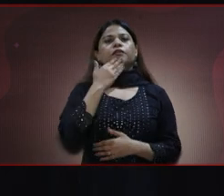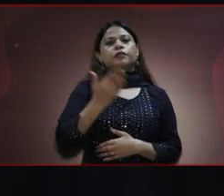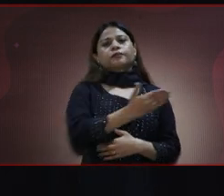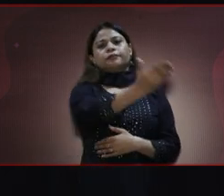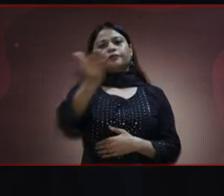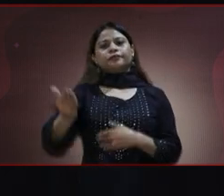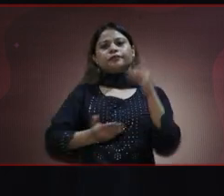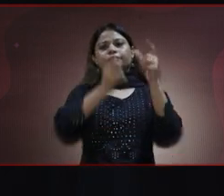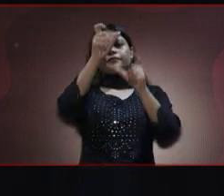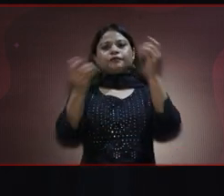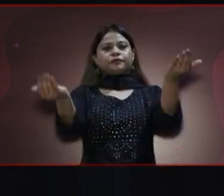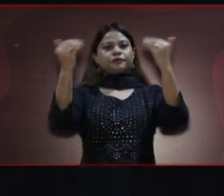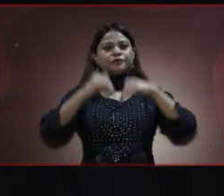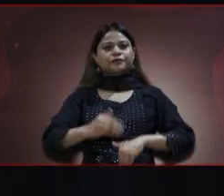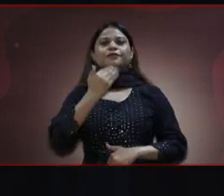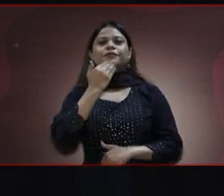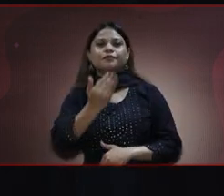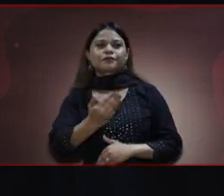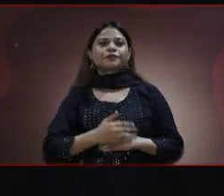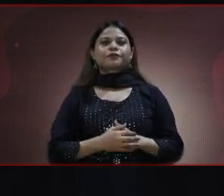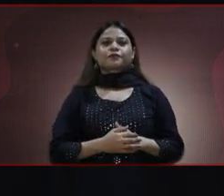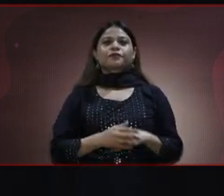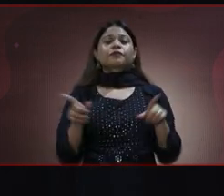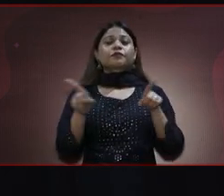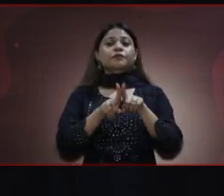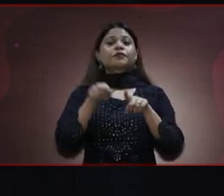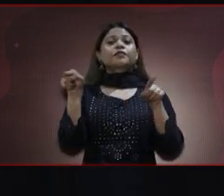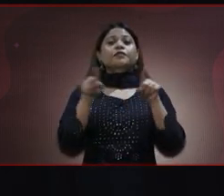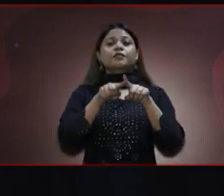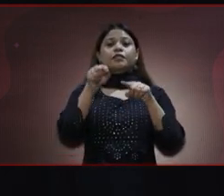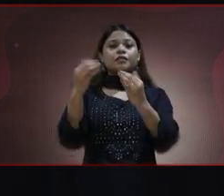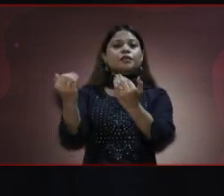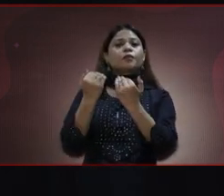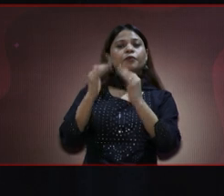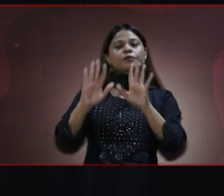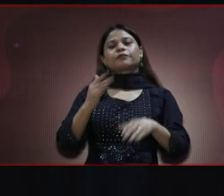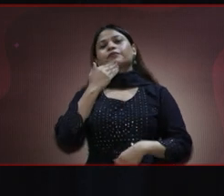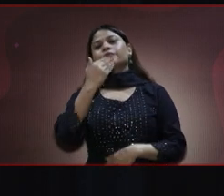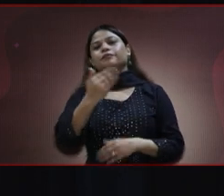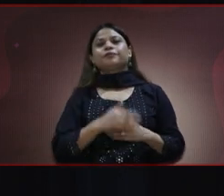for joining us today and for your continued support in this journey. Thank you.